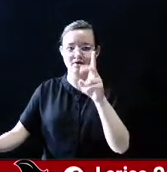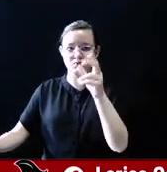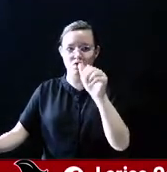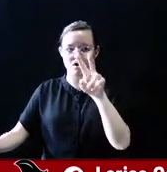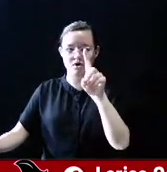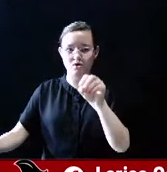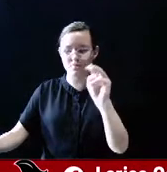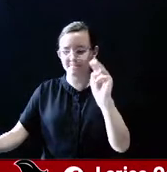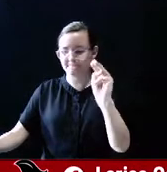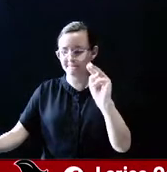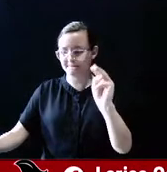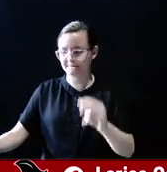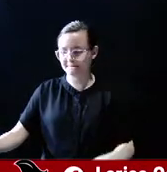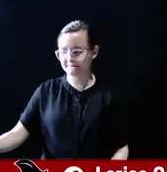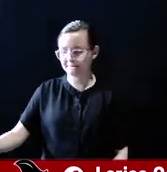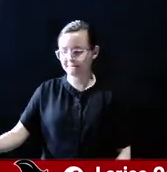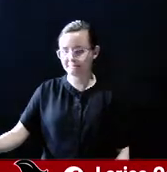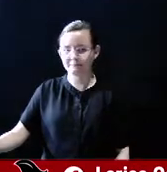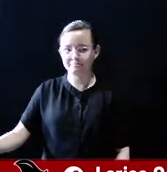Eduardo Martinez.